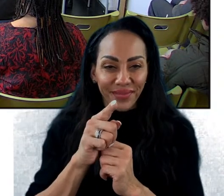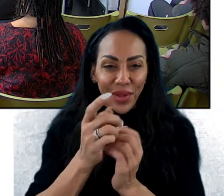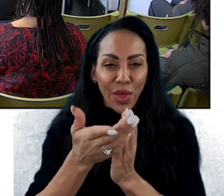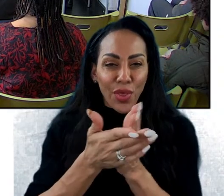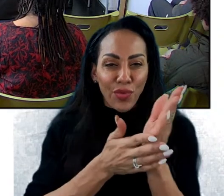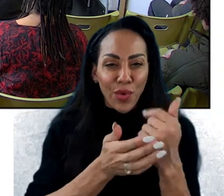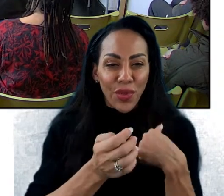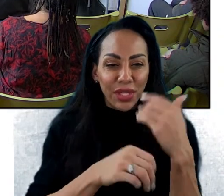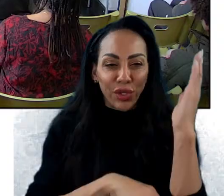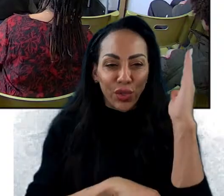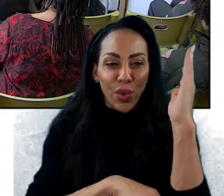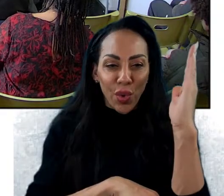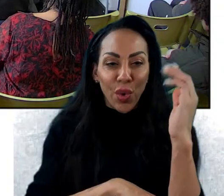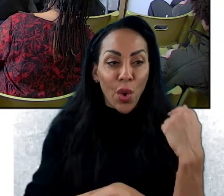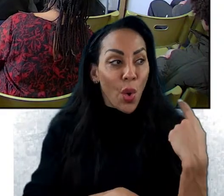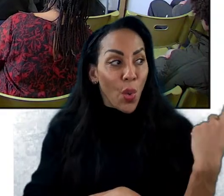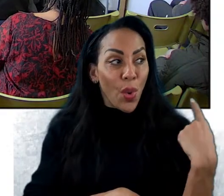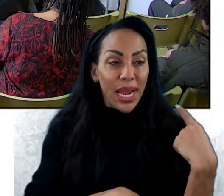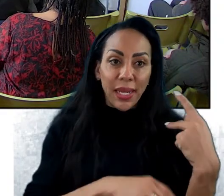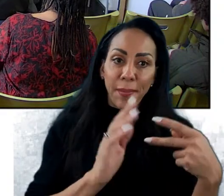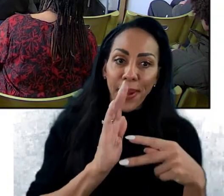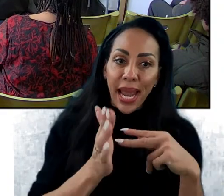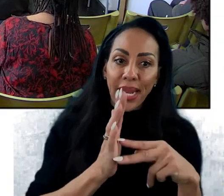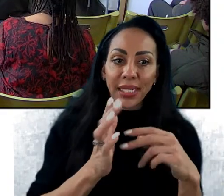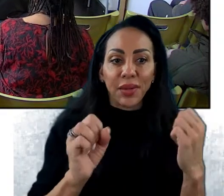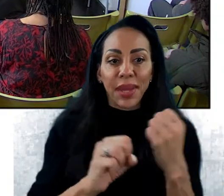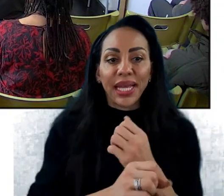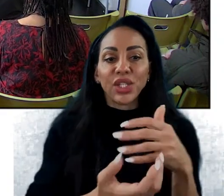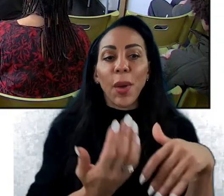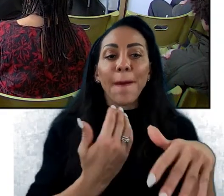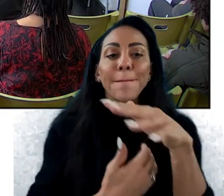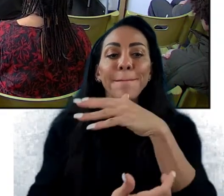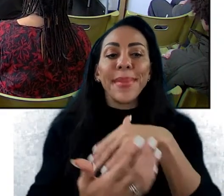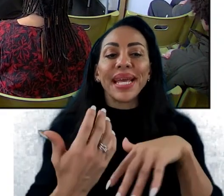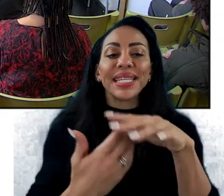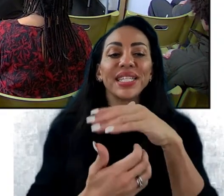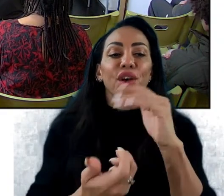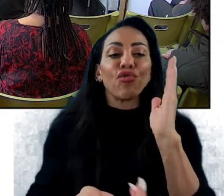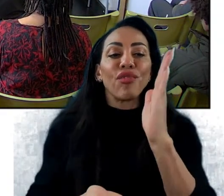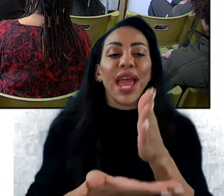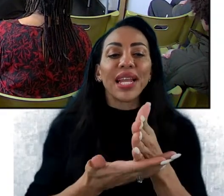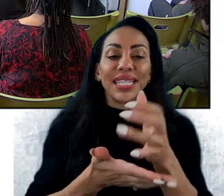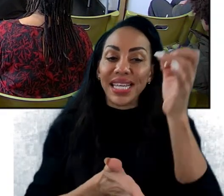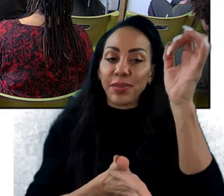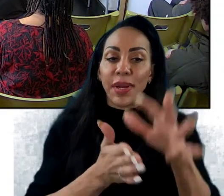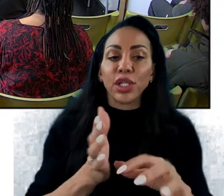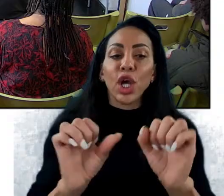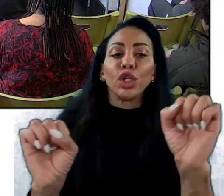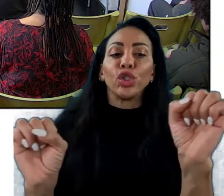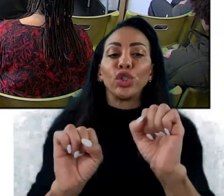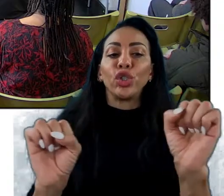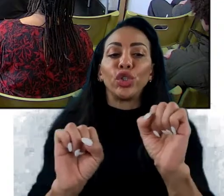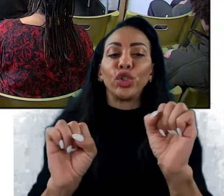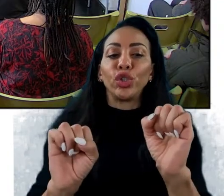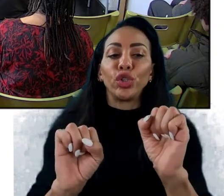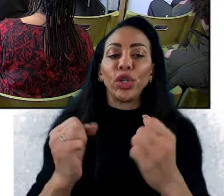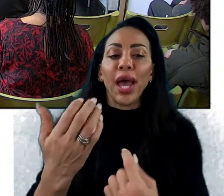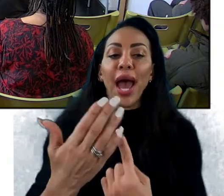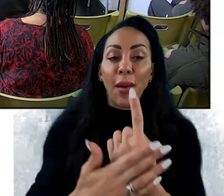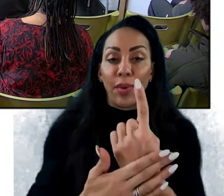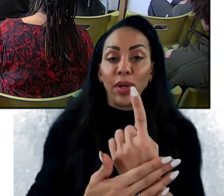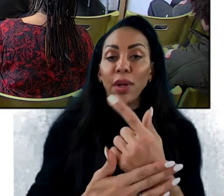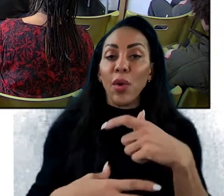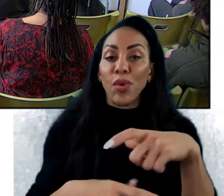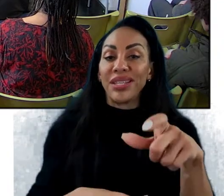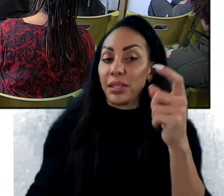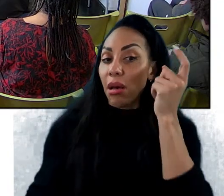we had plans to make this into a mixed reality experience. That hasn't happened yet, but is still there. That's also